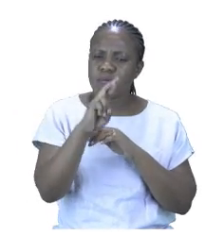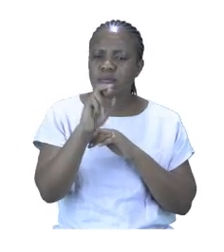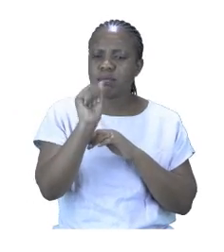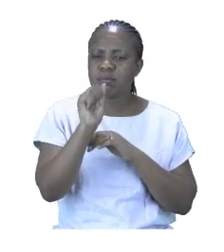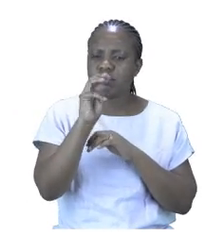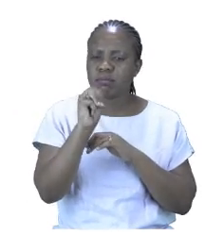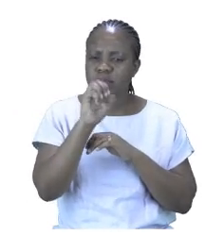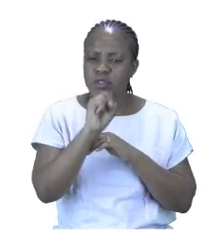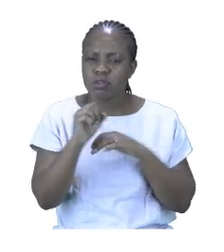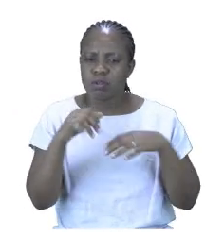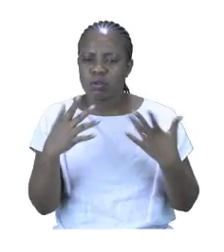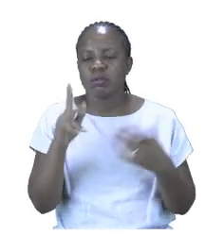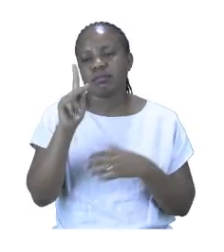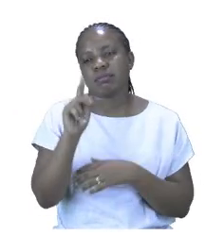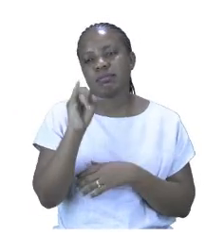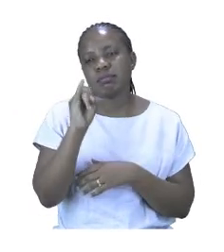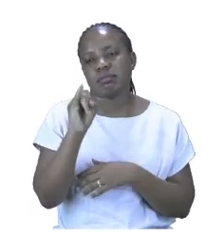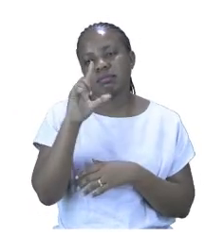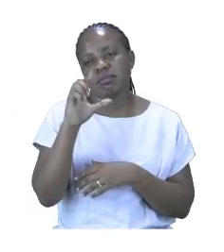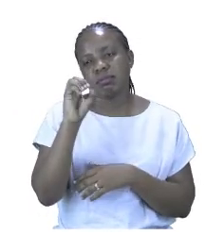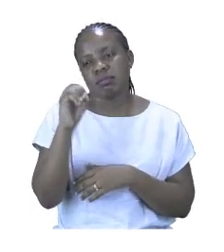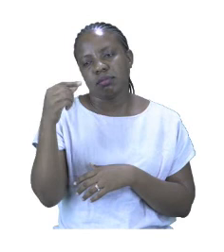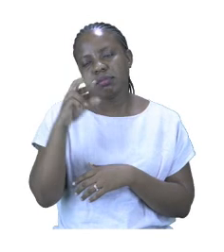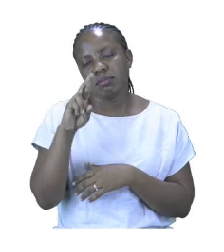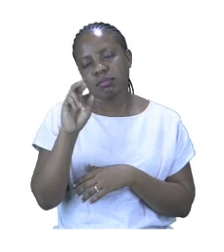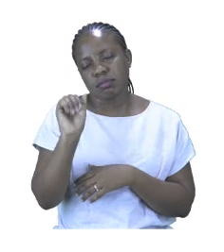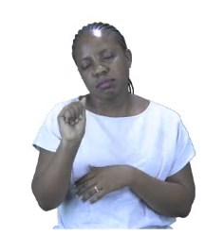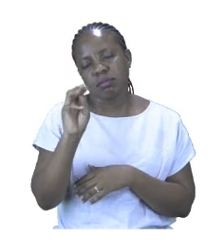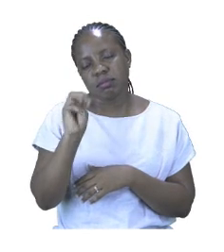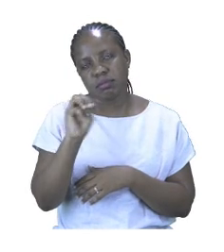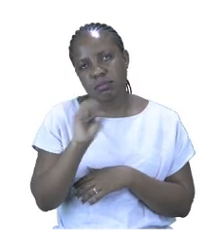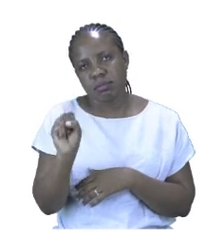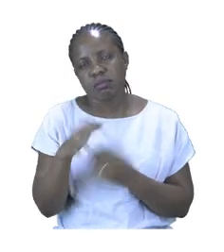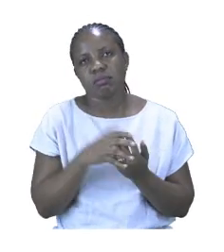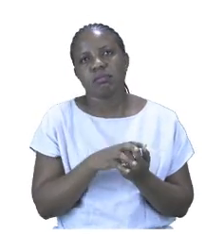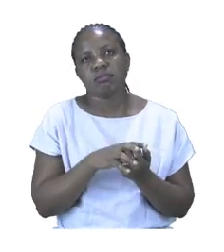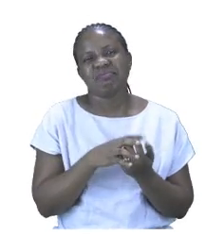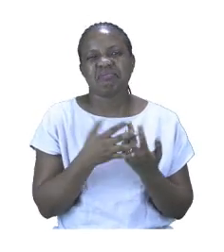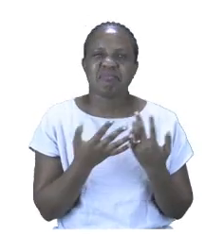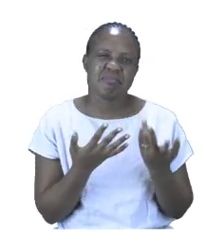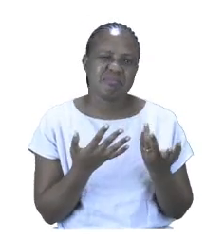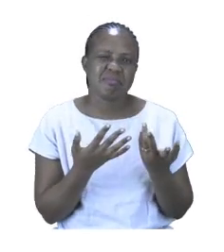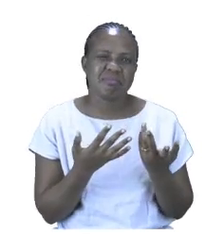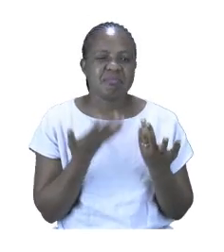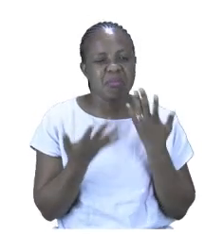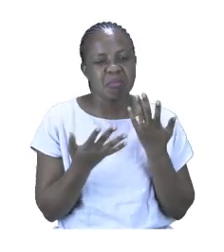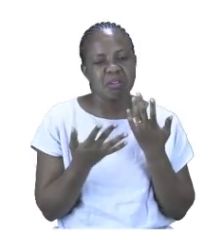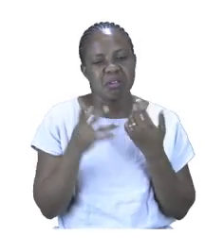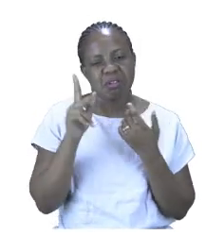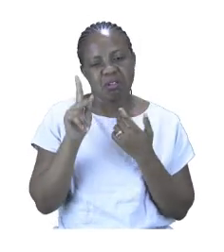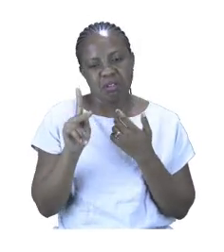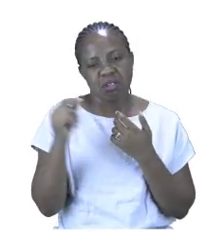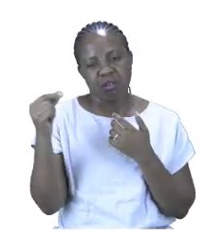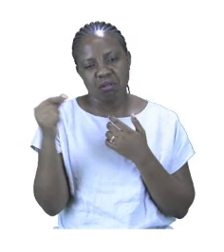kilograms? If you said kilograms, Maybe you're right, but those pair of